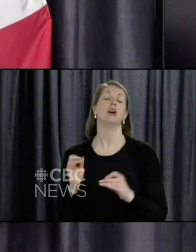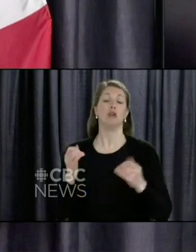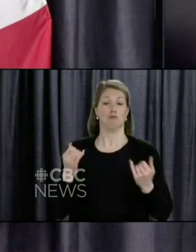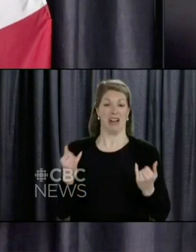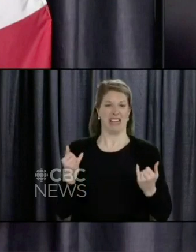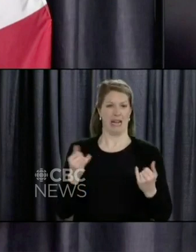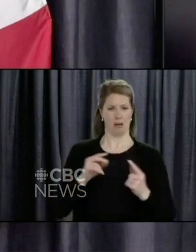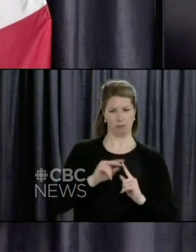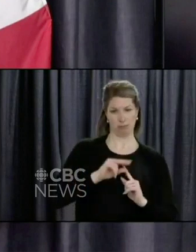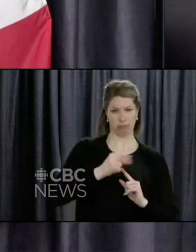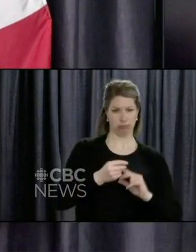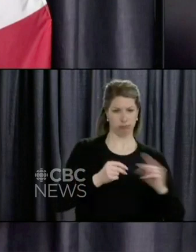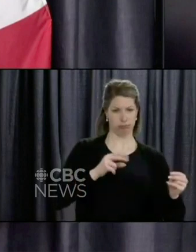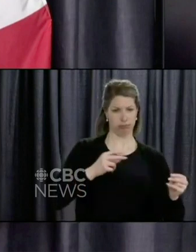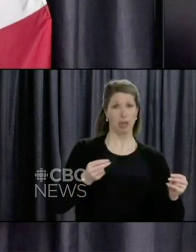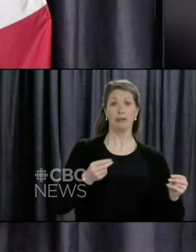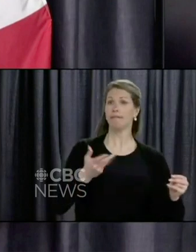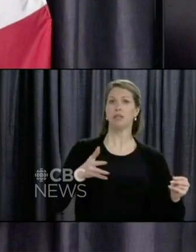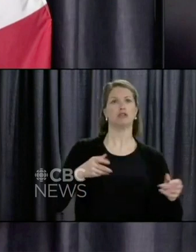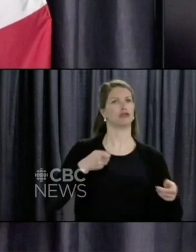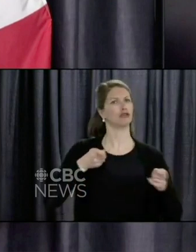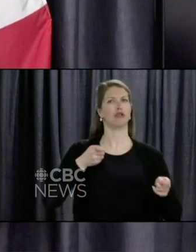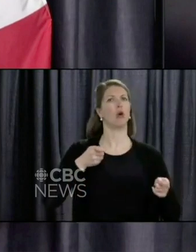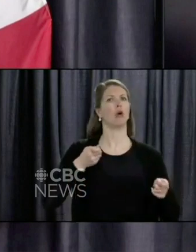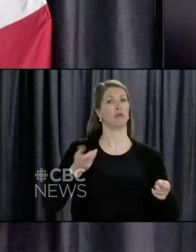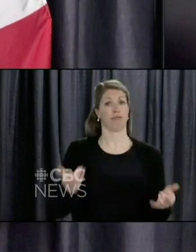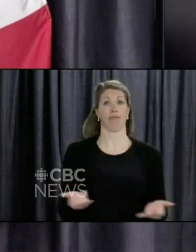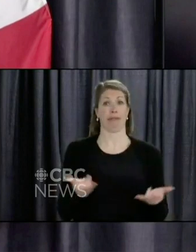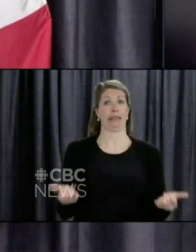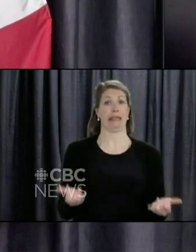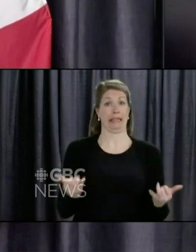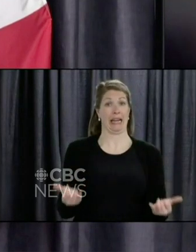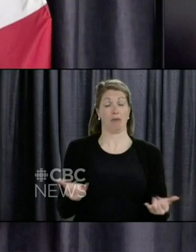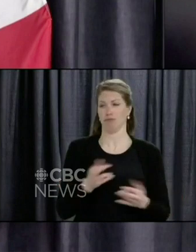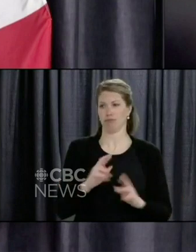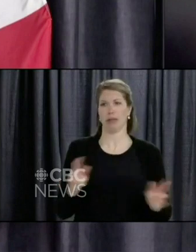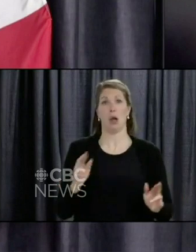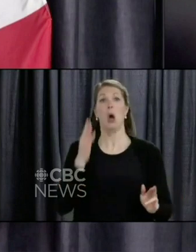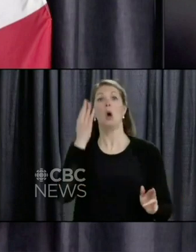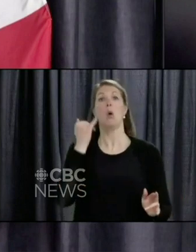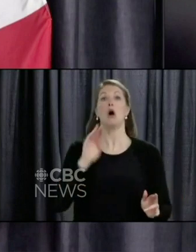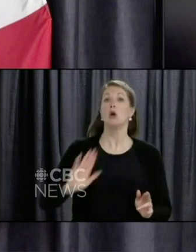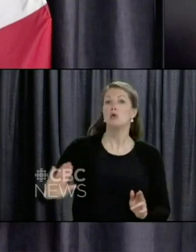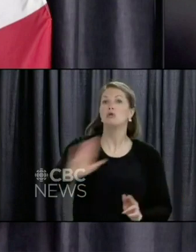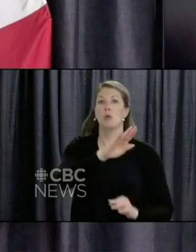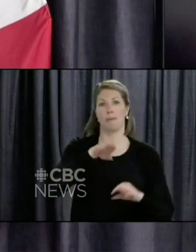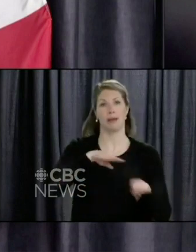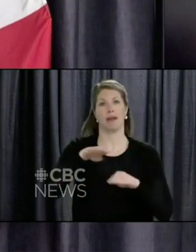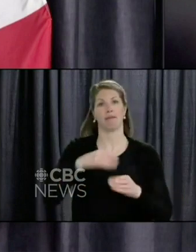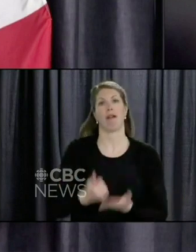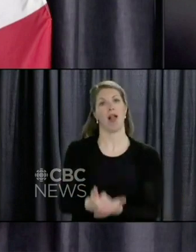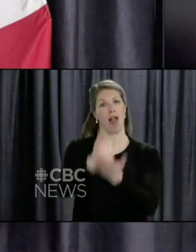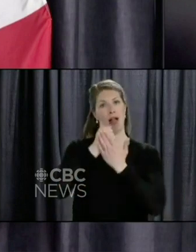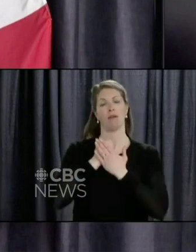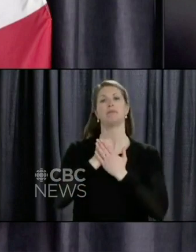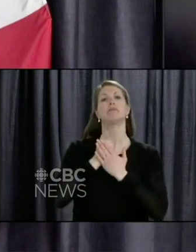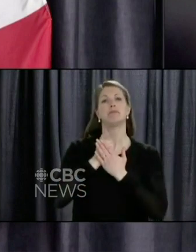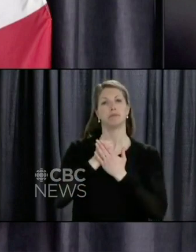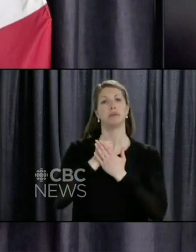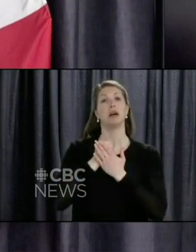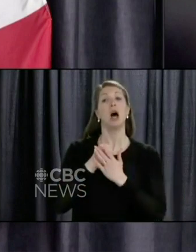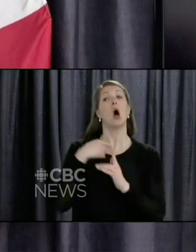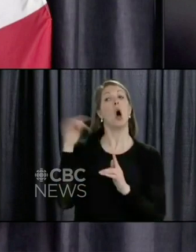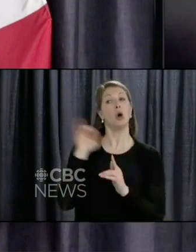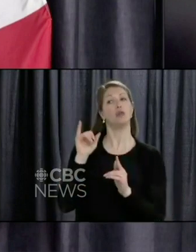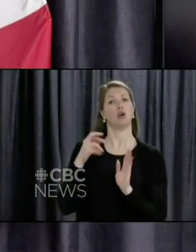now. It's part and parcel to your efforts and sacrifice, so we thank you for that again. Also due to the effect of public